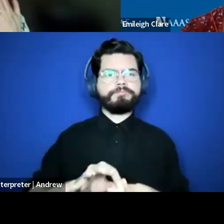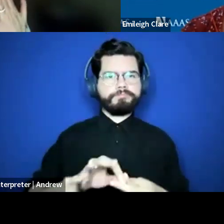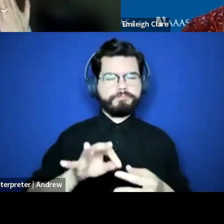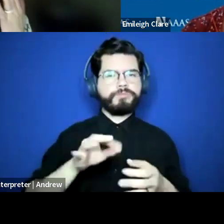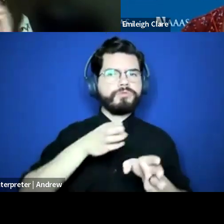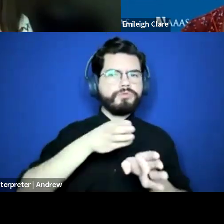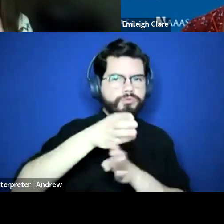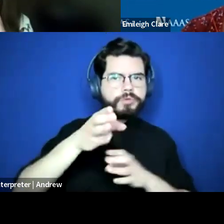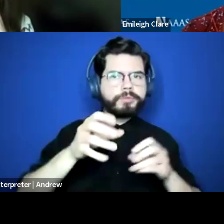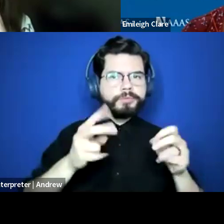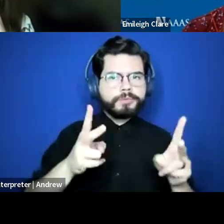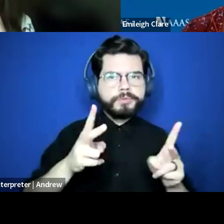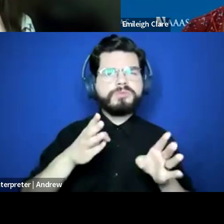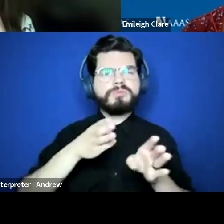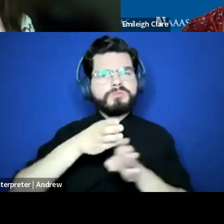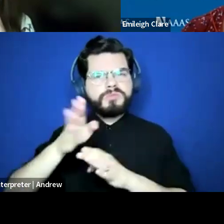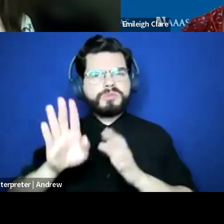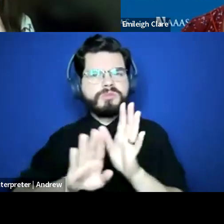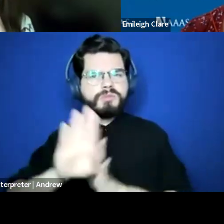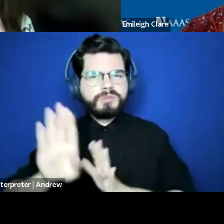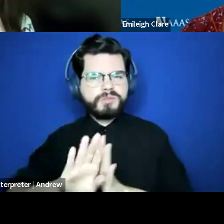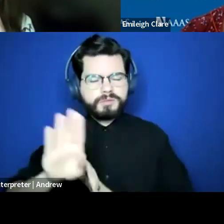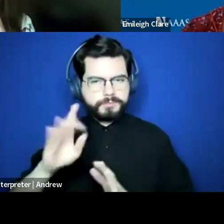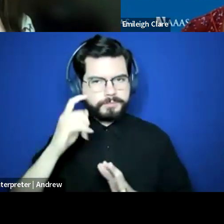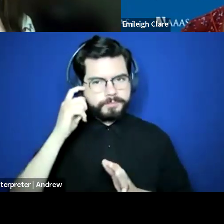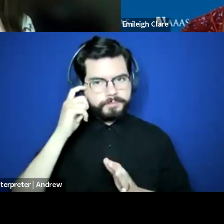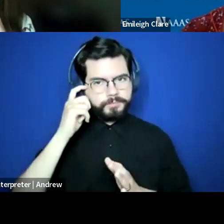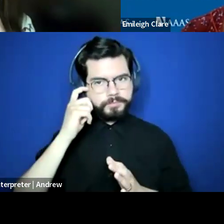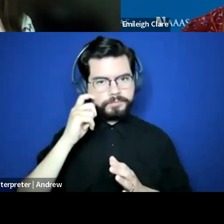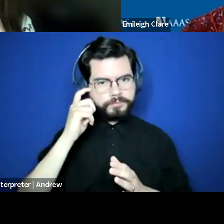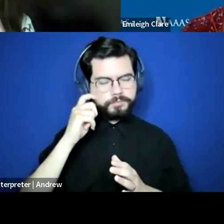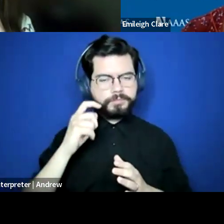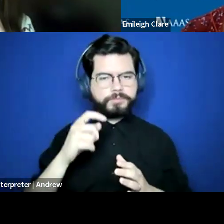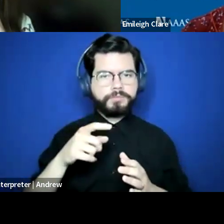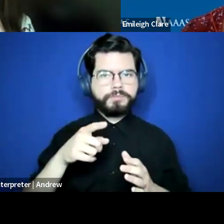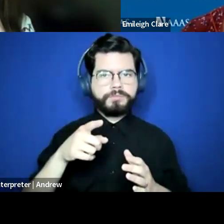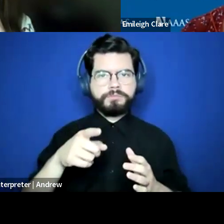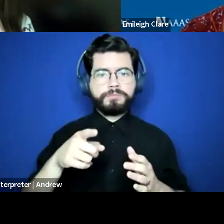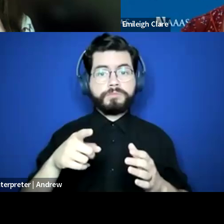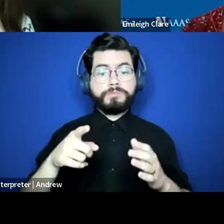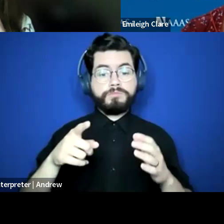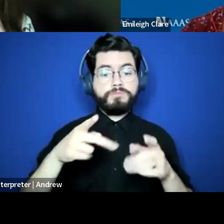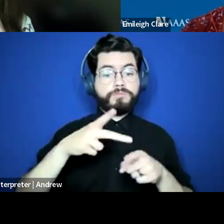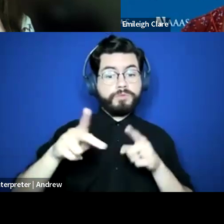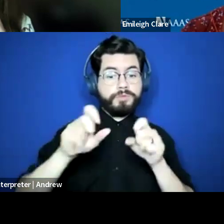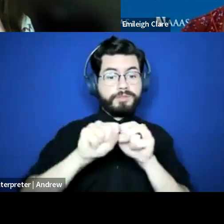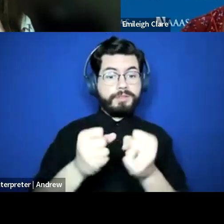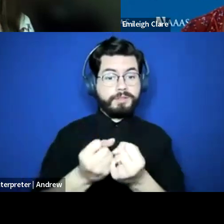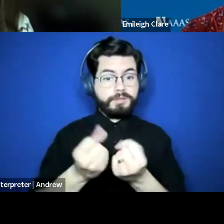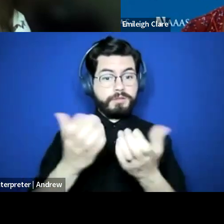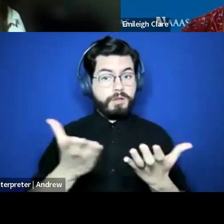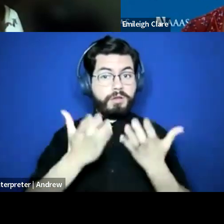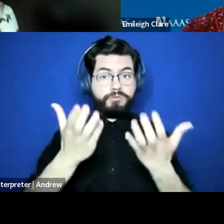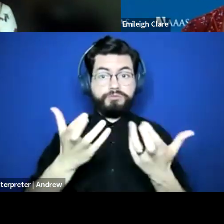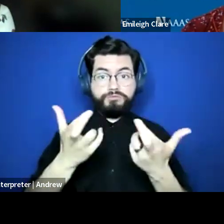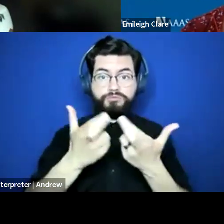development. What are some resources that someone might be able to find through their professional society to help them navigate the